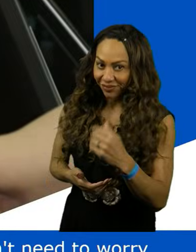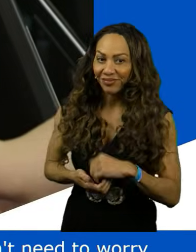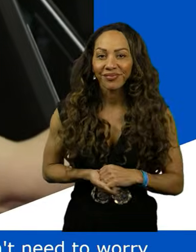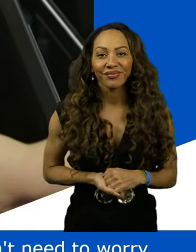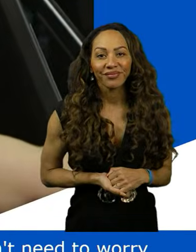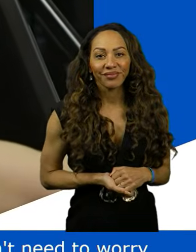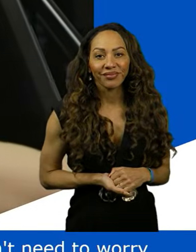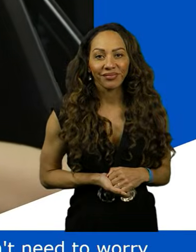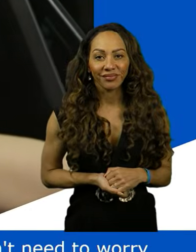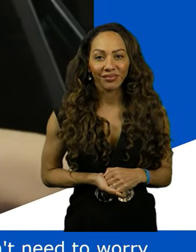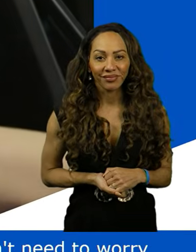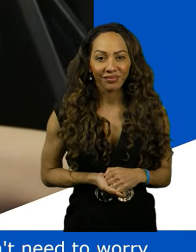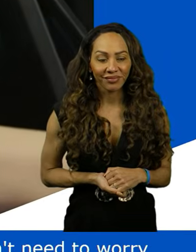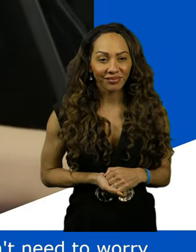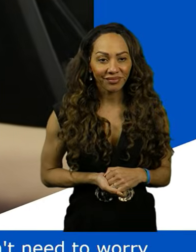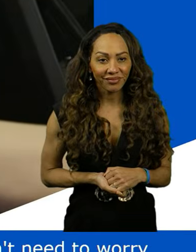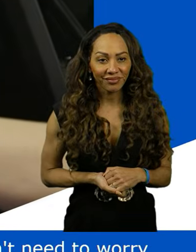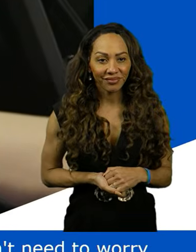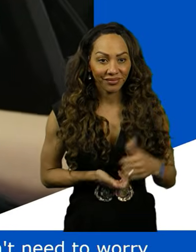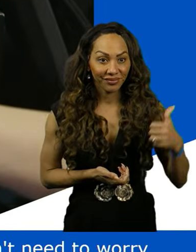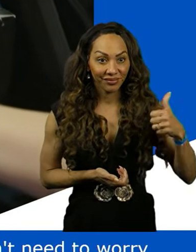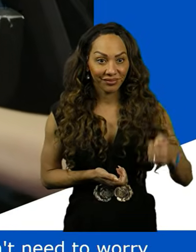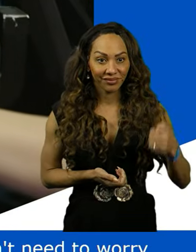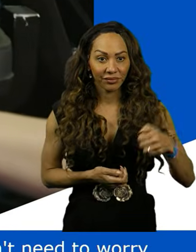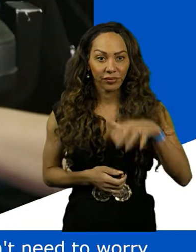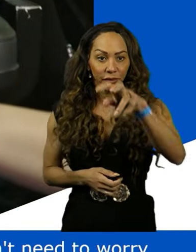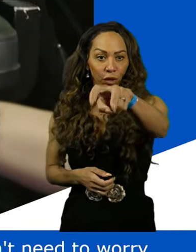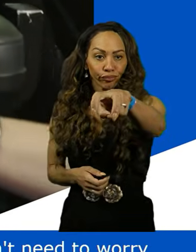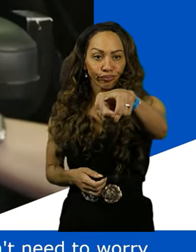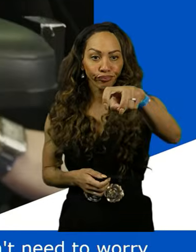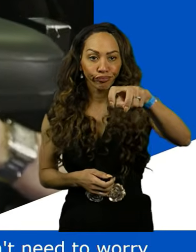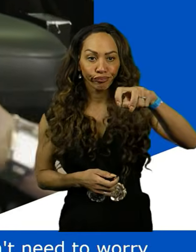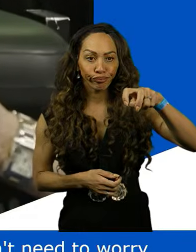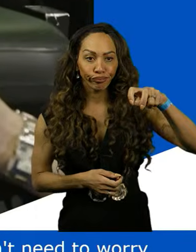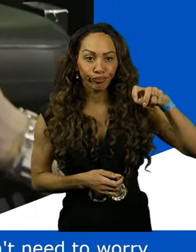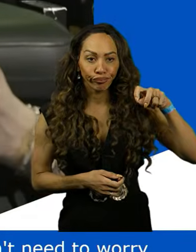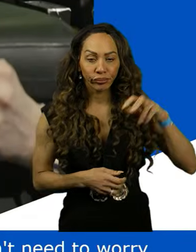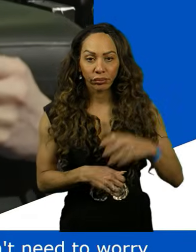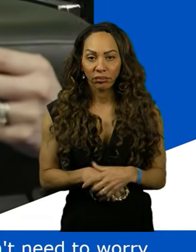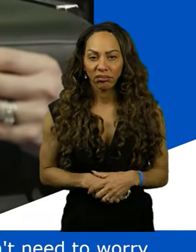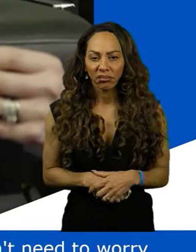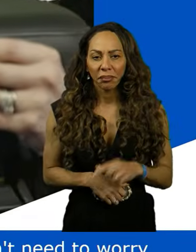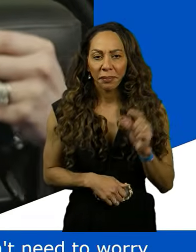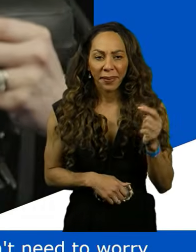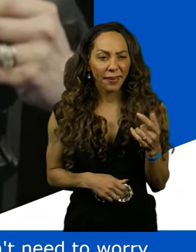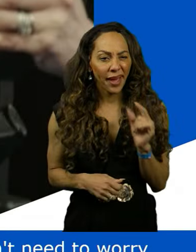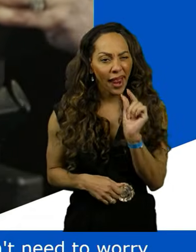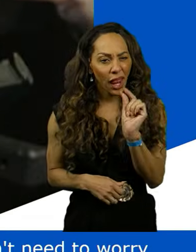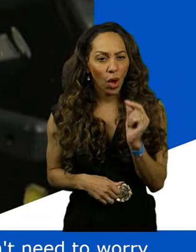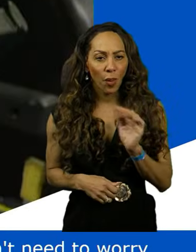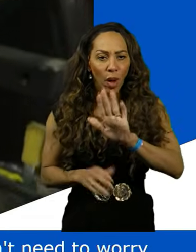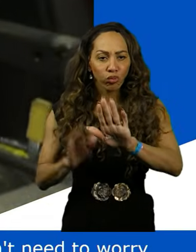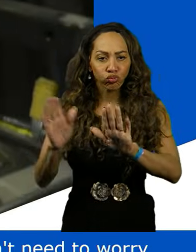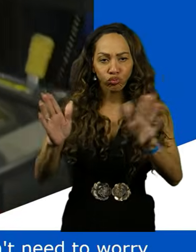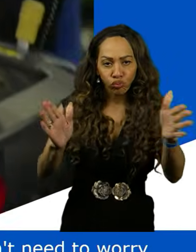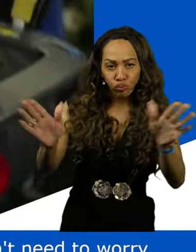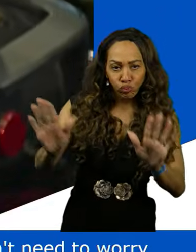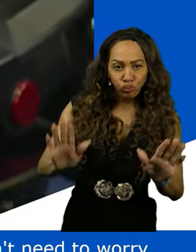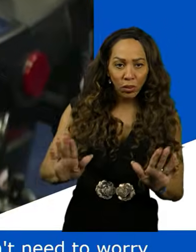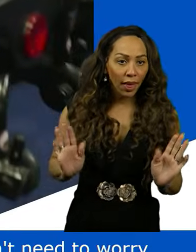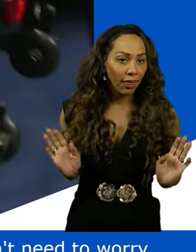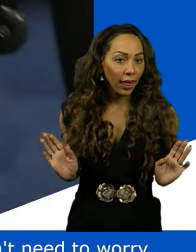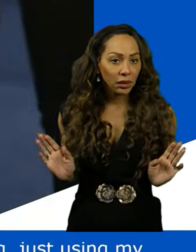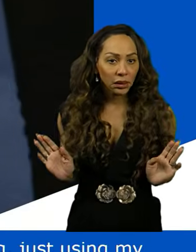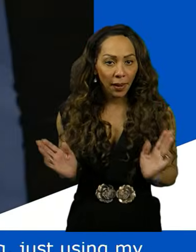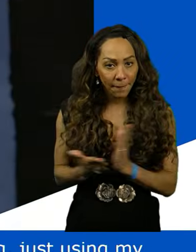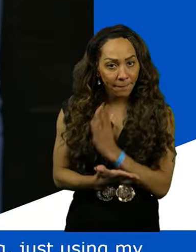out. So I'm not lifting anything. I'm literally just using my hand, nice and simply, to make sure that